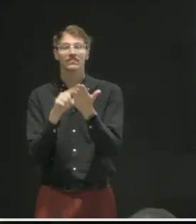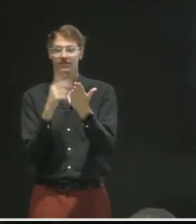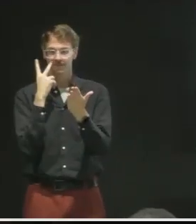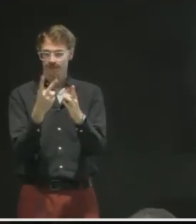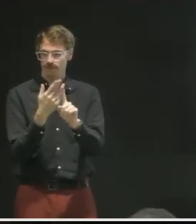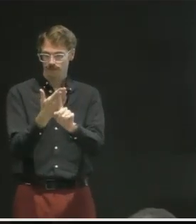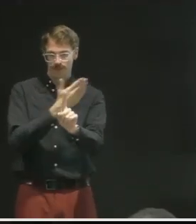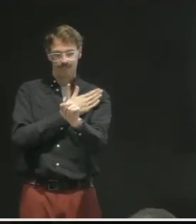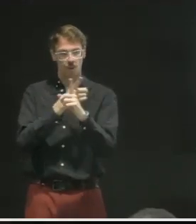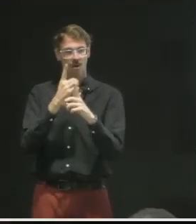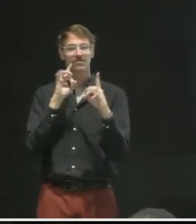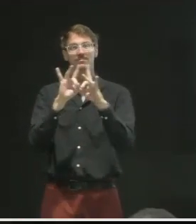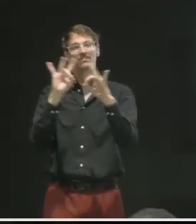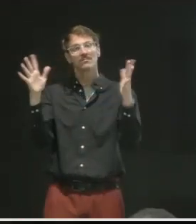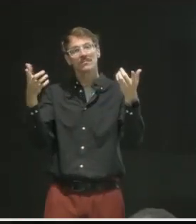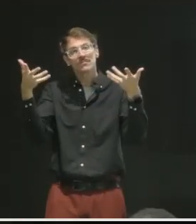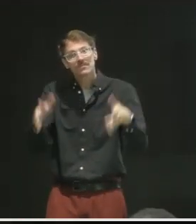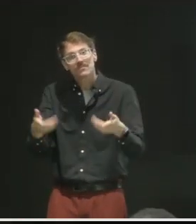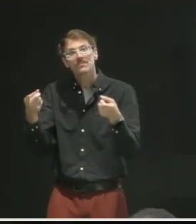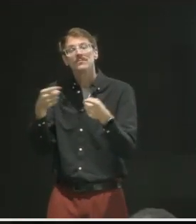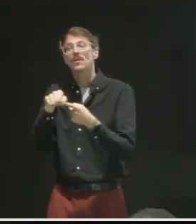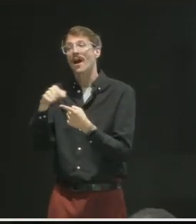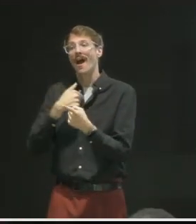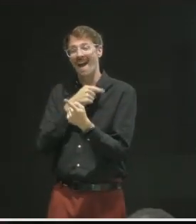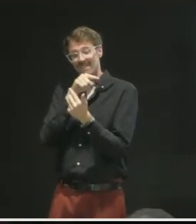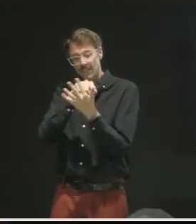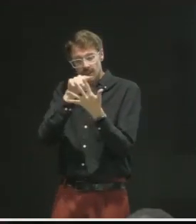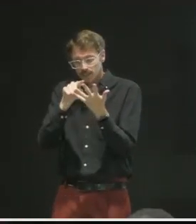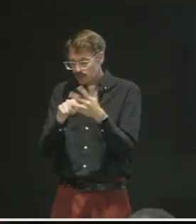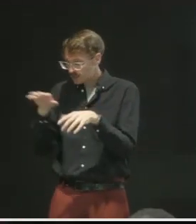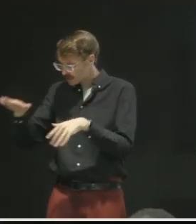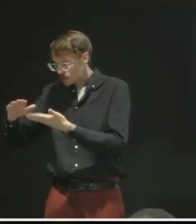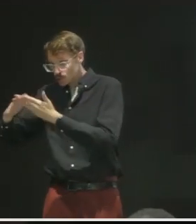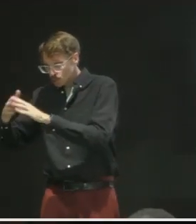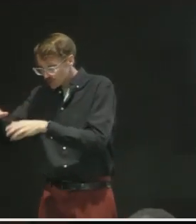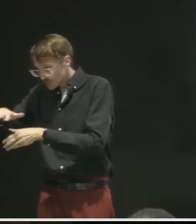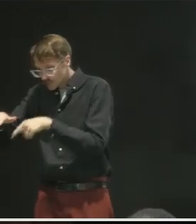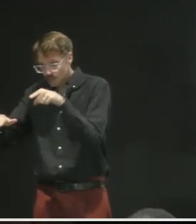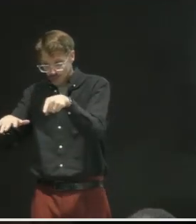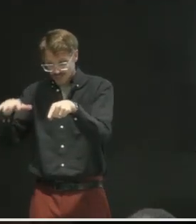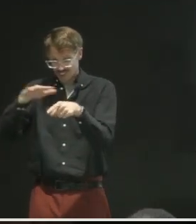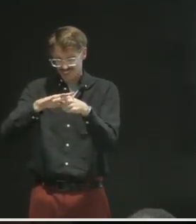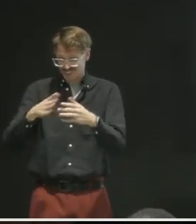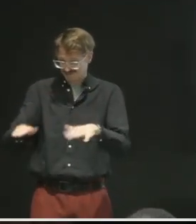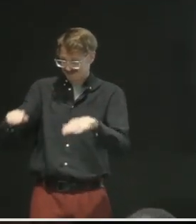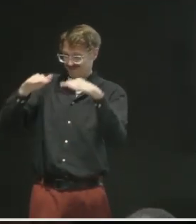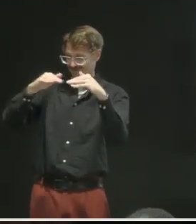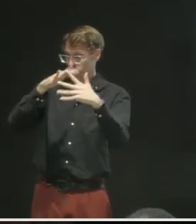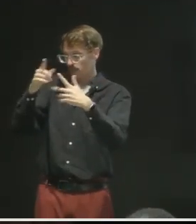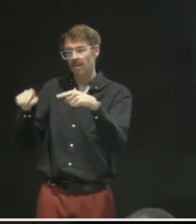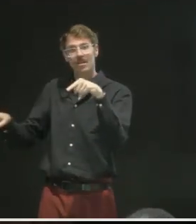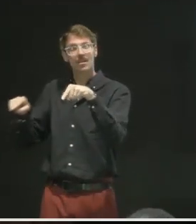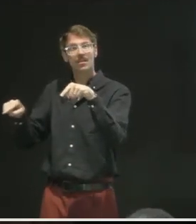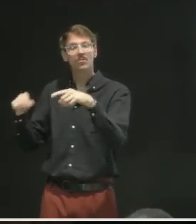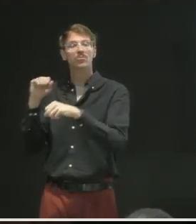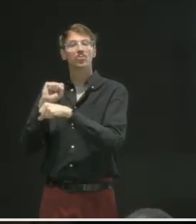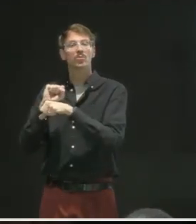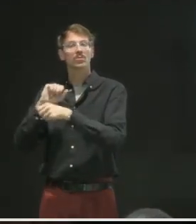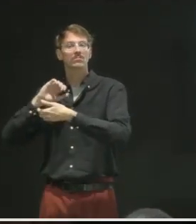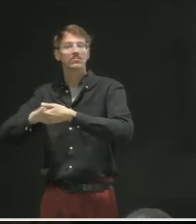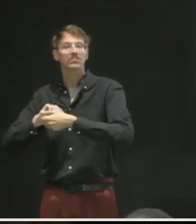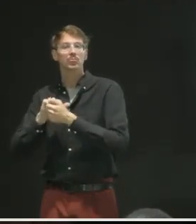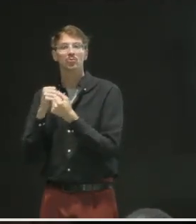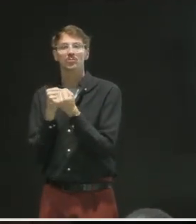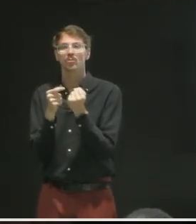the crisis, there were institutions, community-based organizations that were supporting survivors of violence. So we have